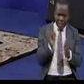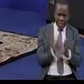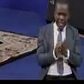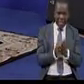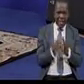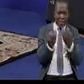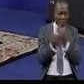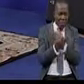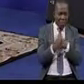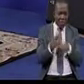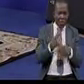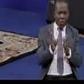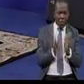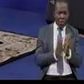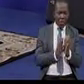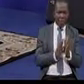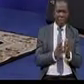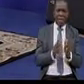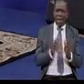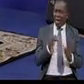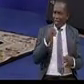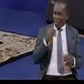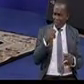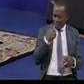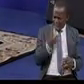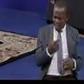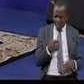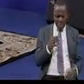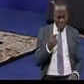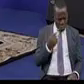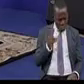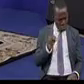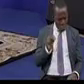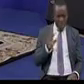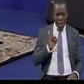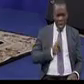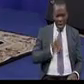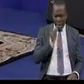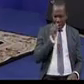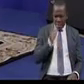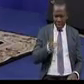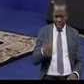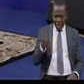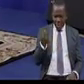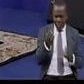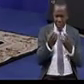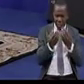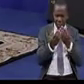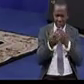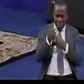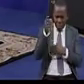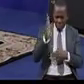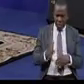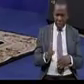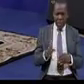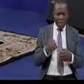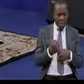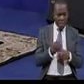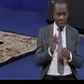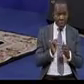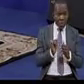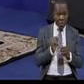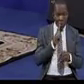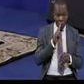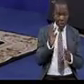that direction. Make sure that your free will does not ruin your life. Now the just